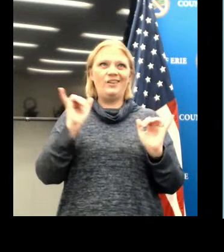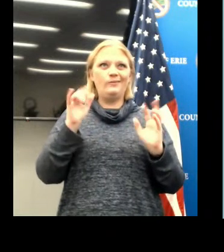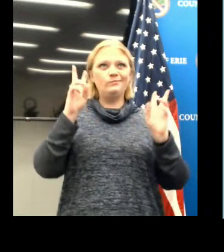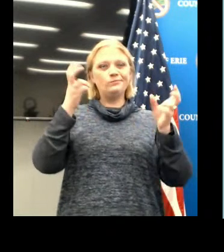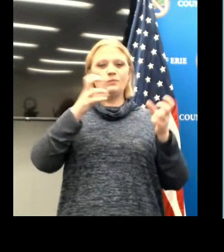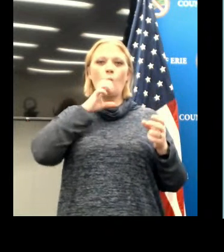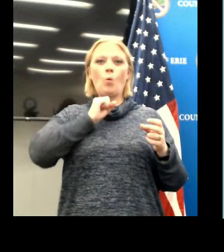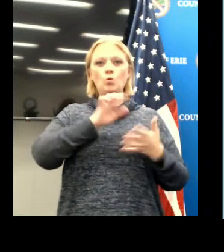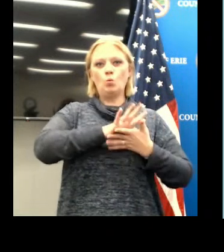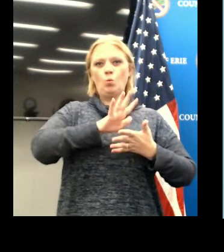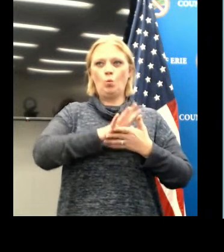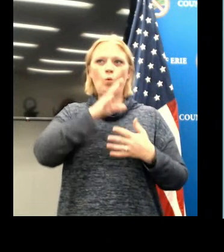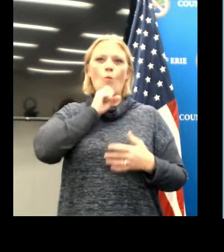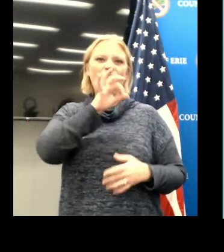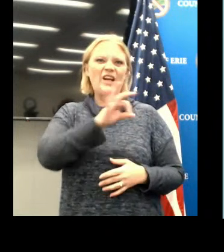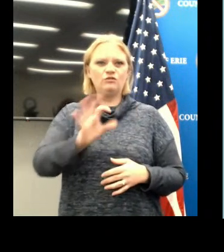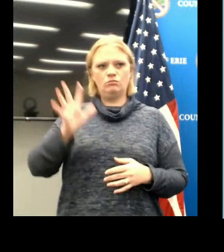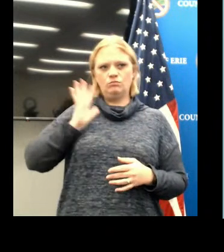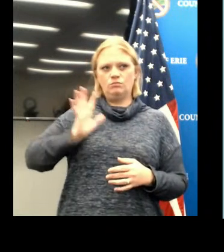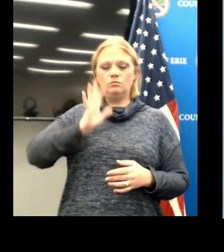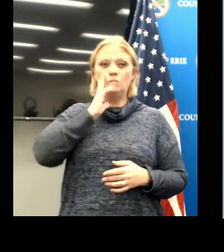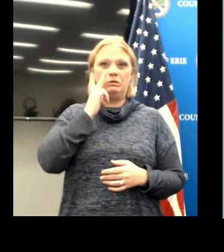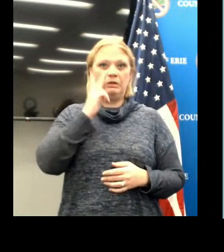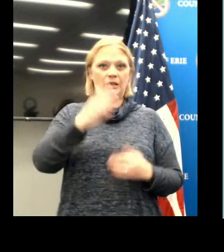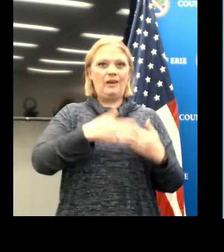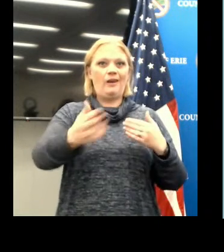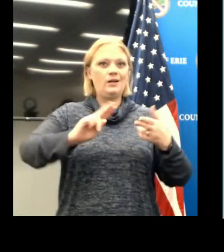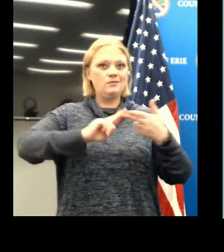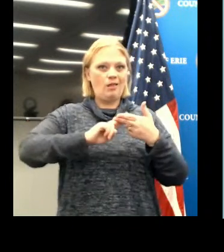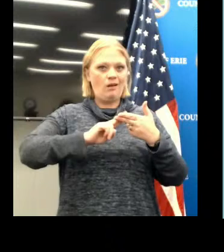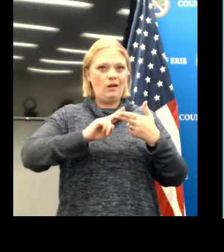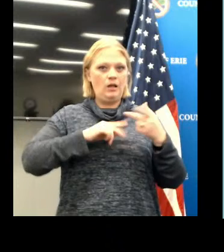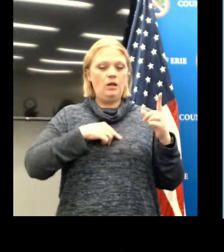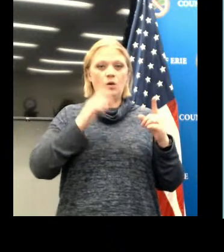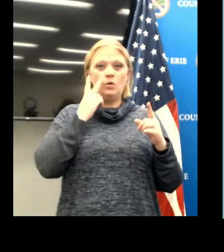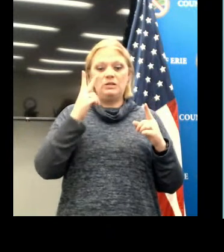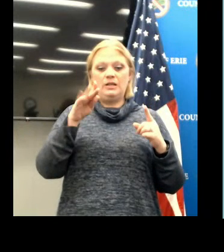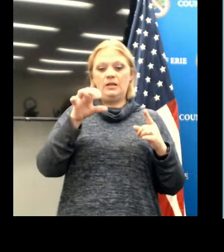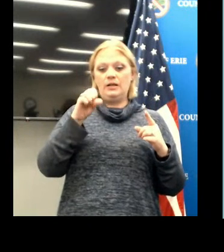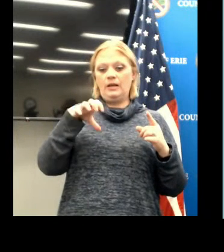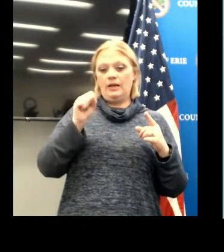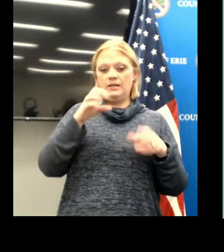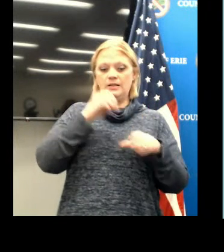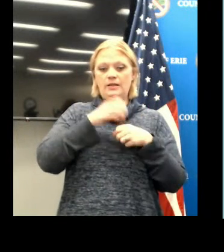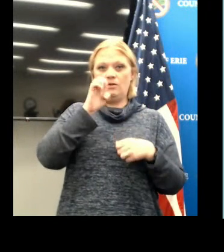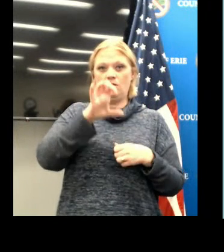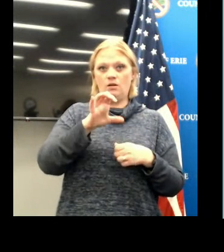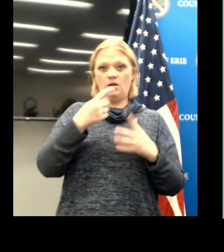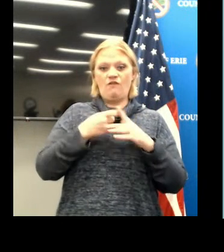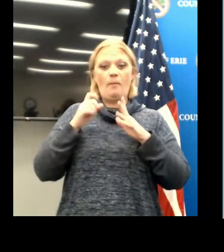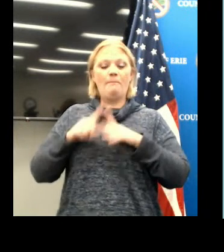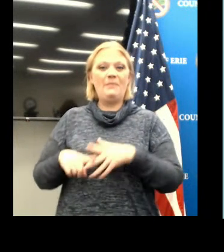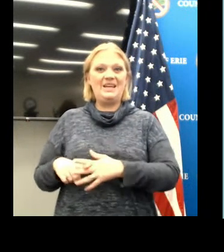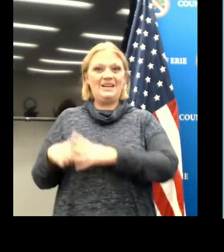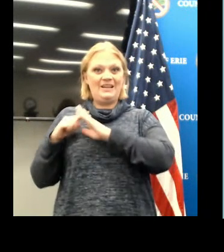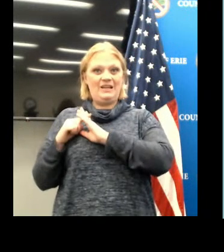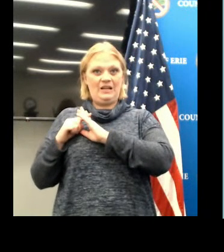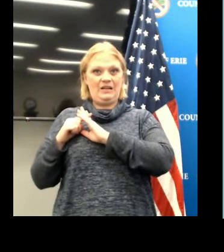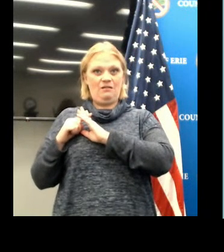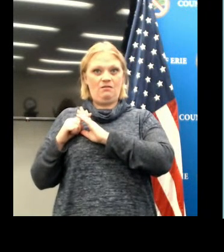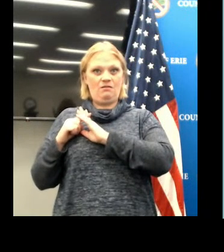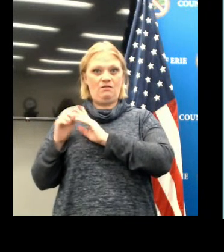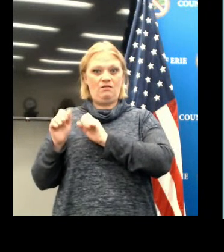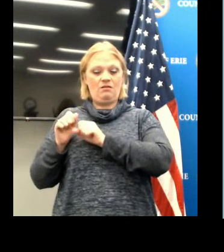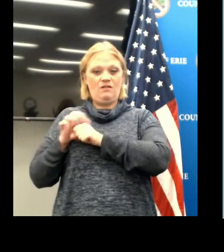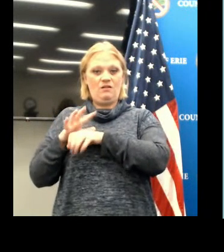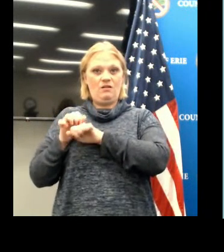in the next slide, in which we look at the cases in Erie County from the beginning of the outbreak until today. And